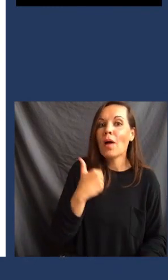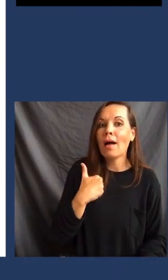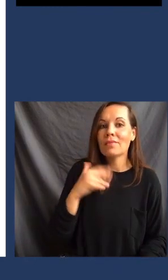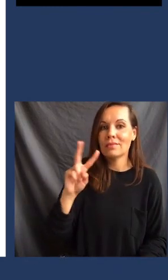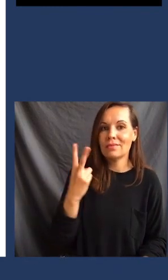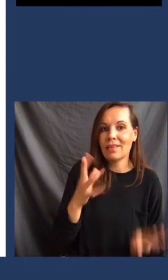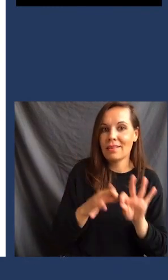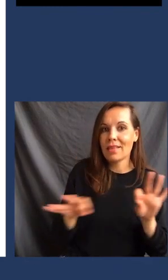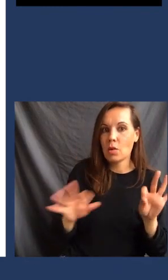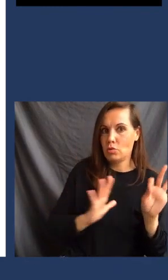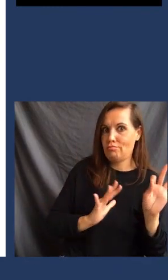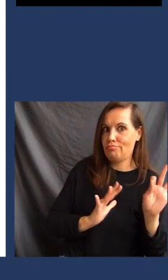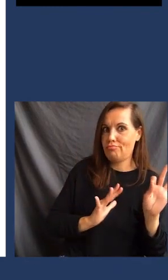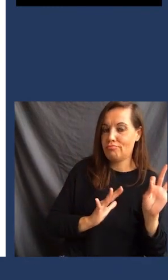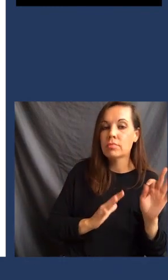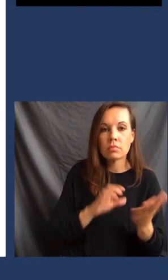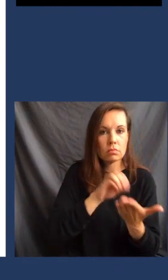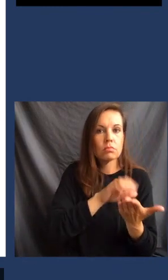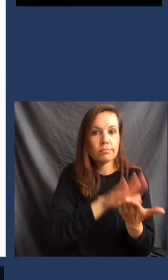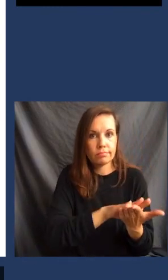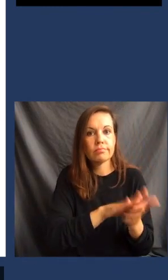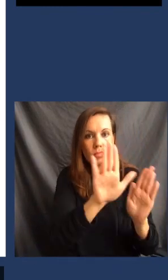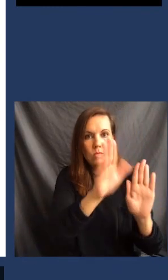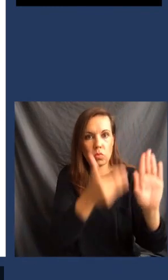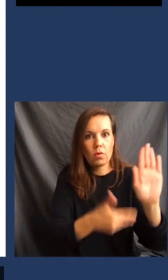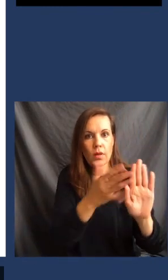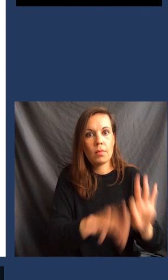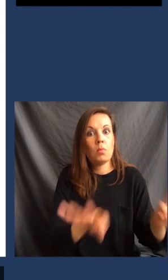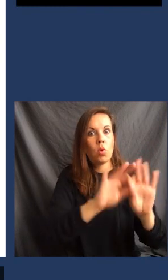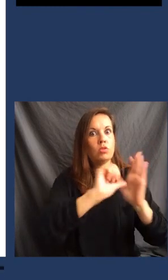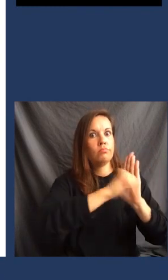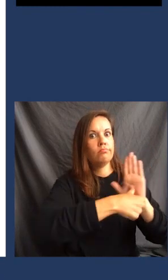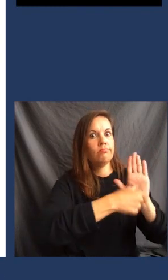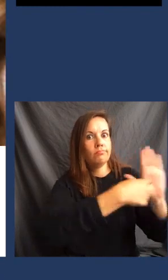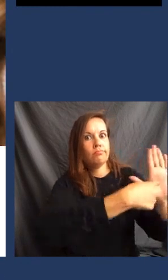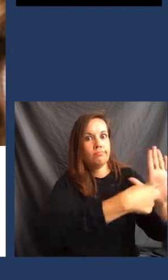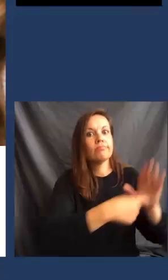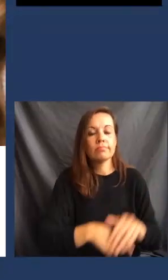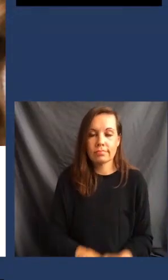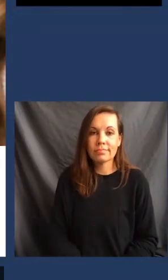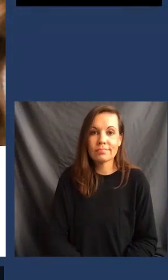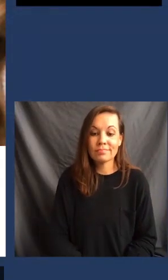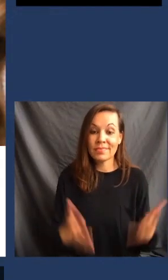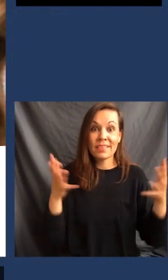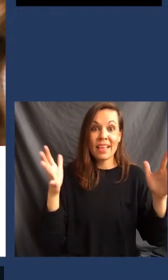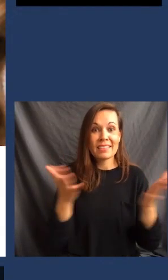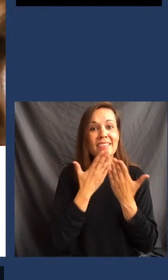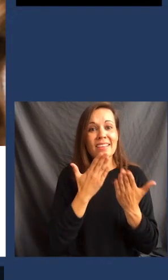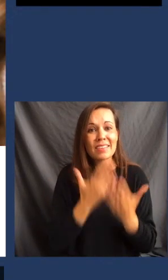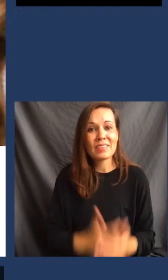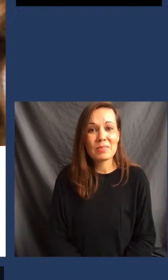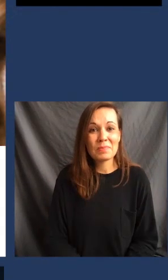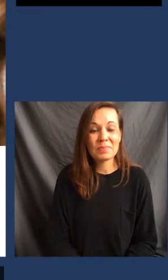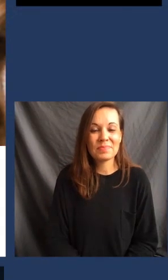secondary language. So this is also, again, something that's very important to highlight. That is all. Thank